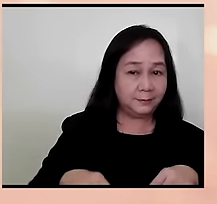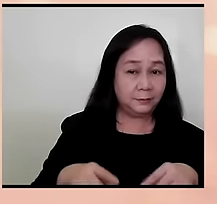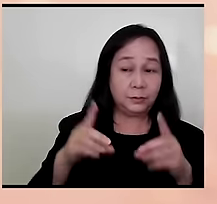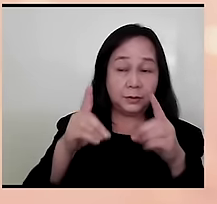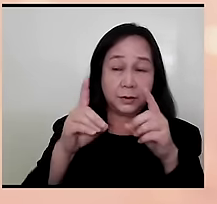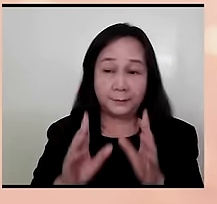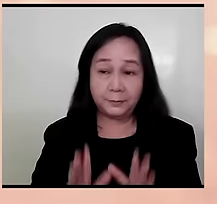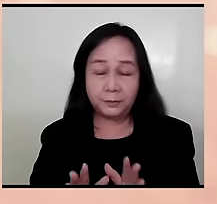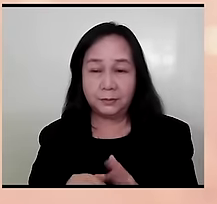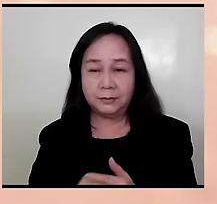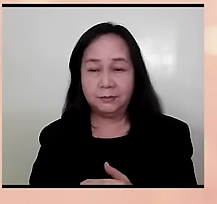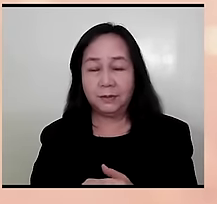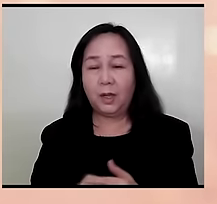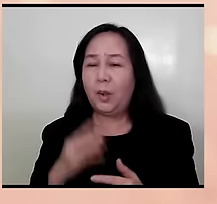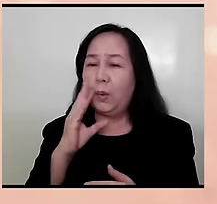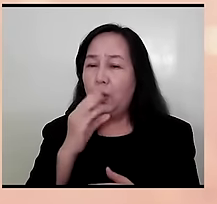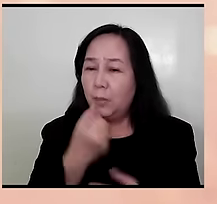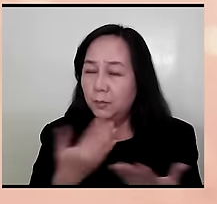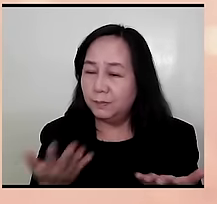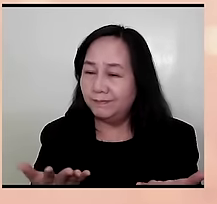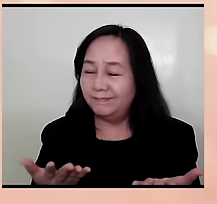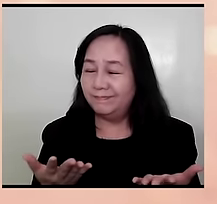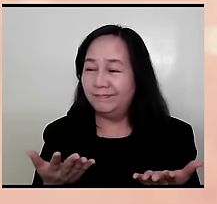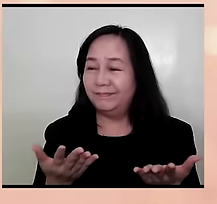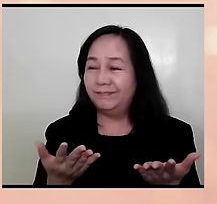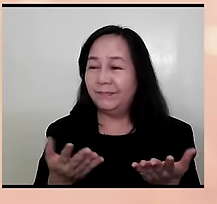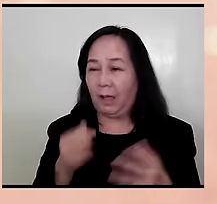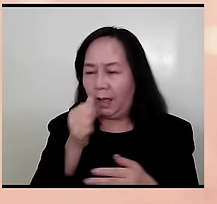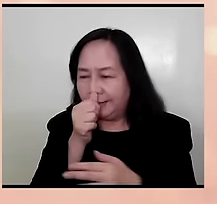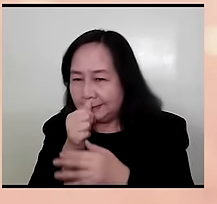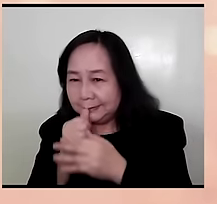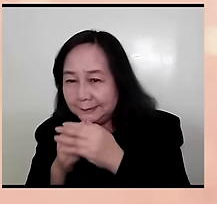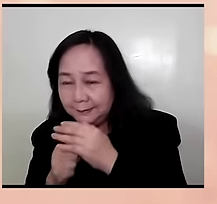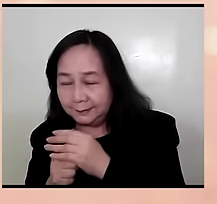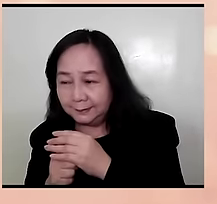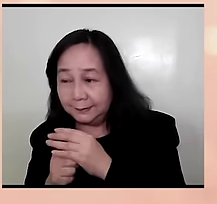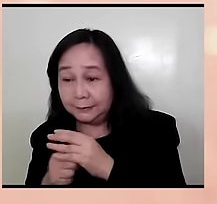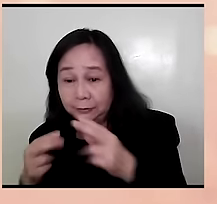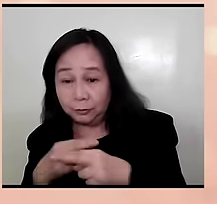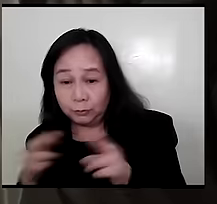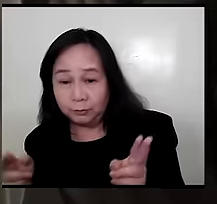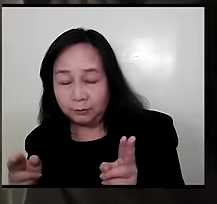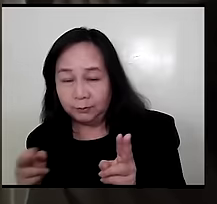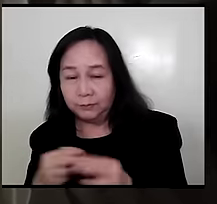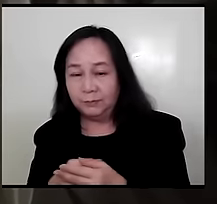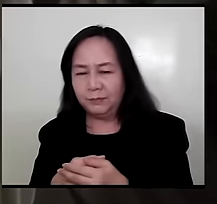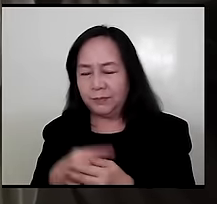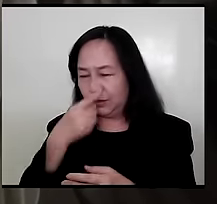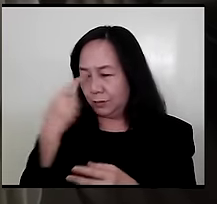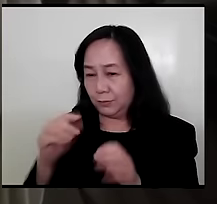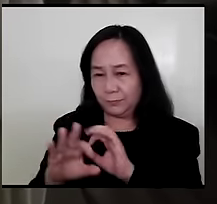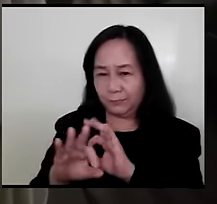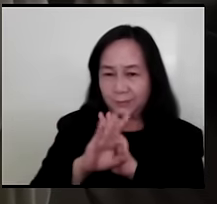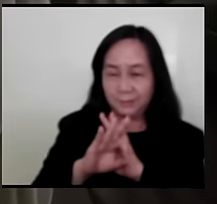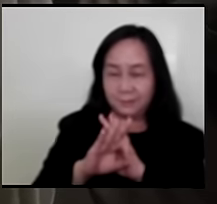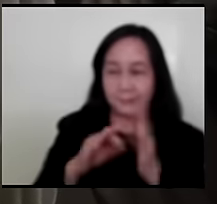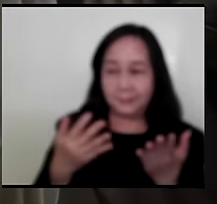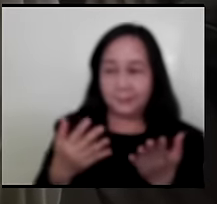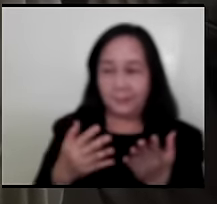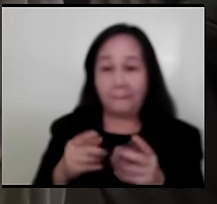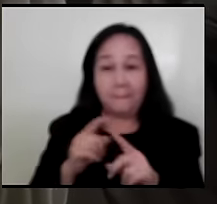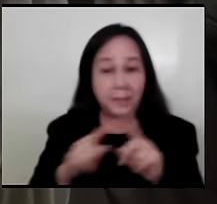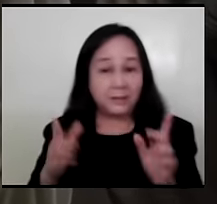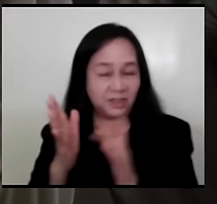who were hiding in a room out of fear. And Jesus came to